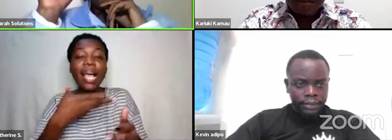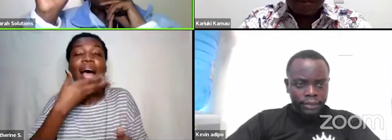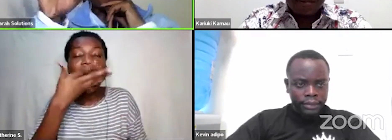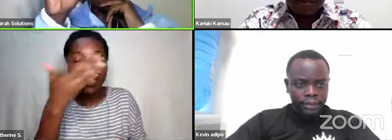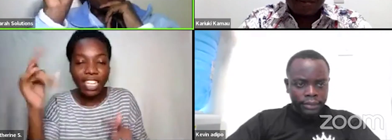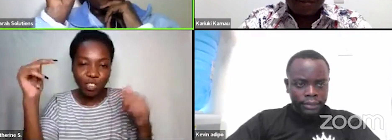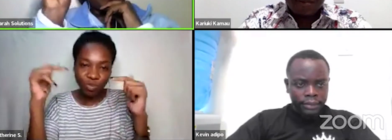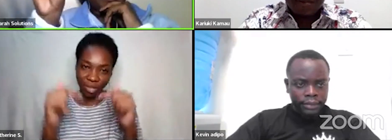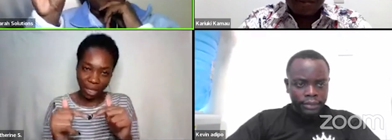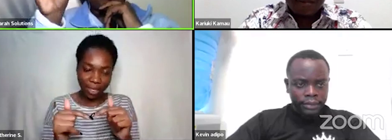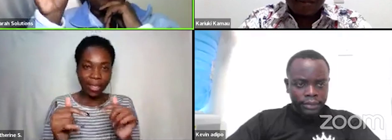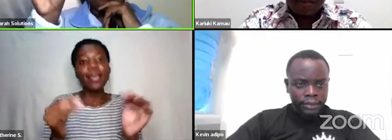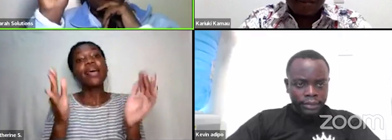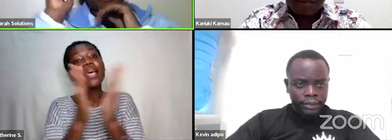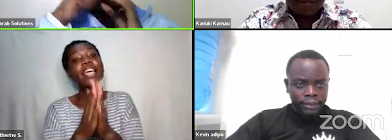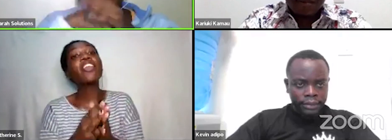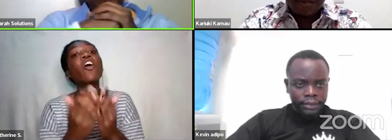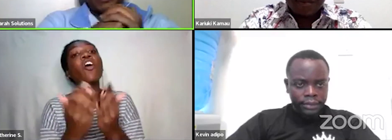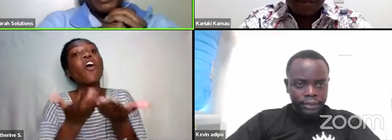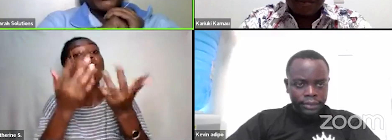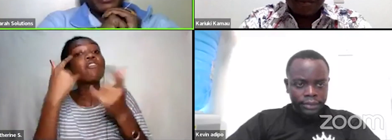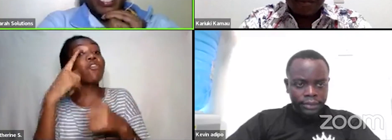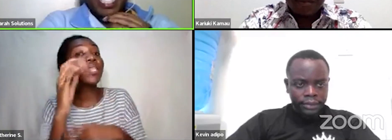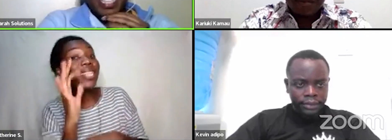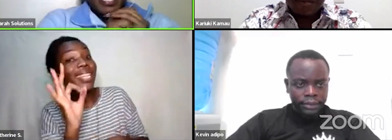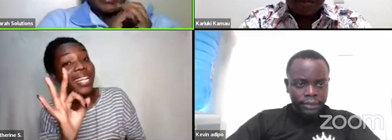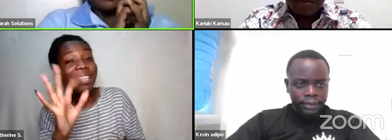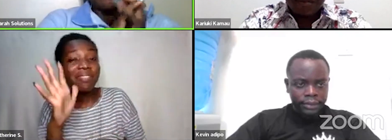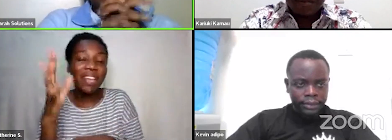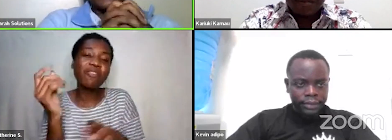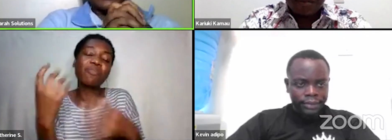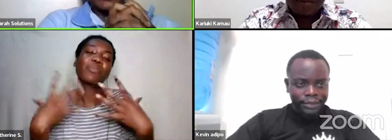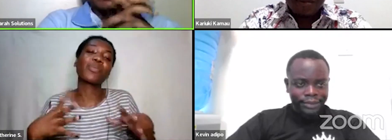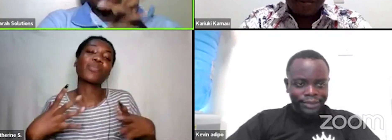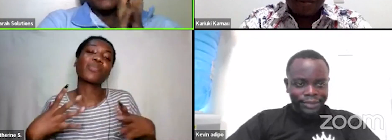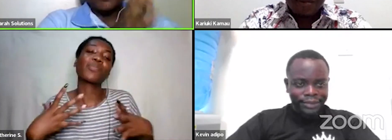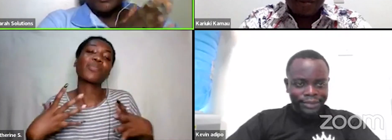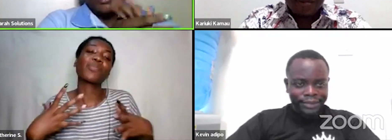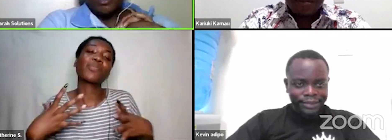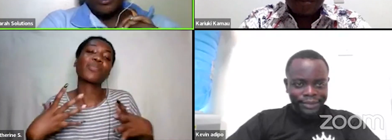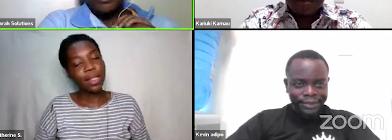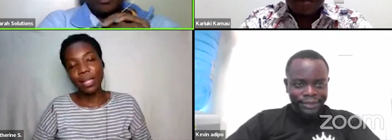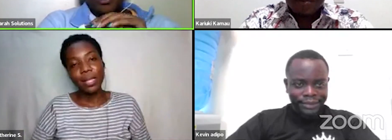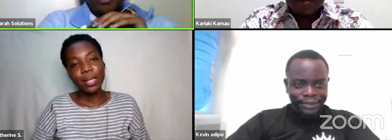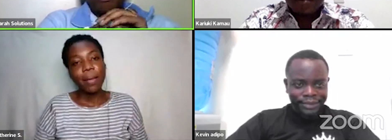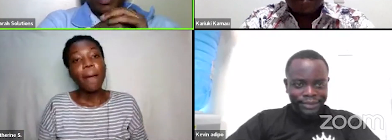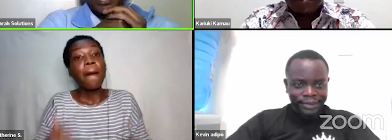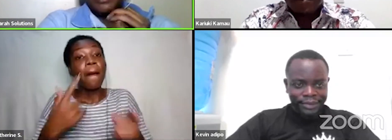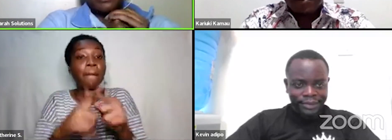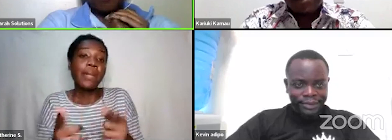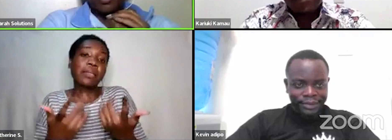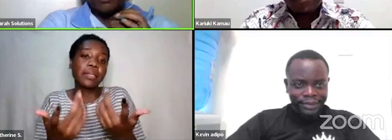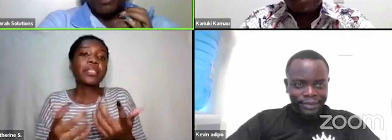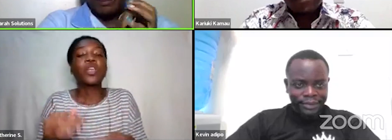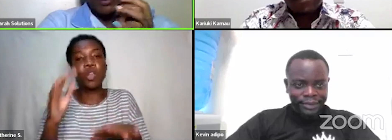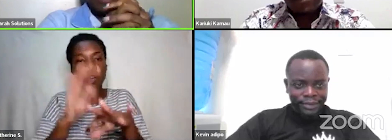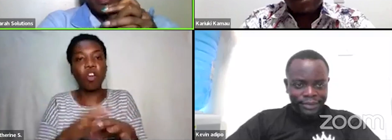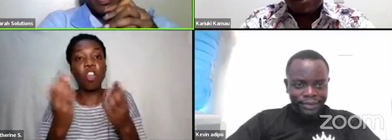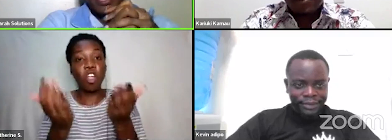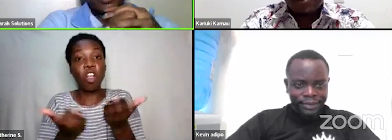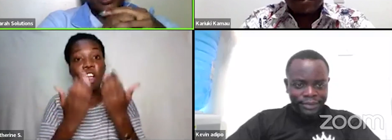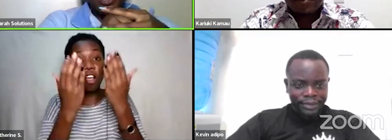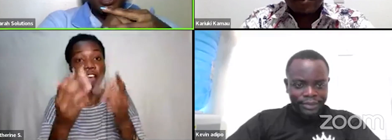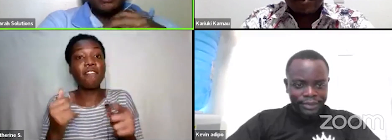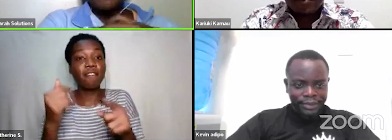And you remember the offer was only for 3 or 5 people. My God. But the course is also on offer at a small fee,